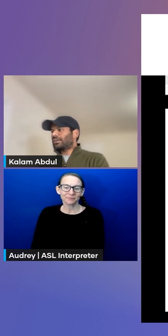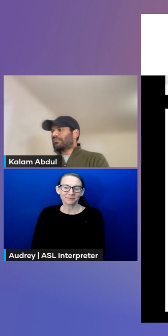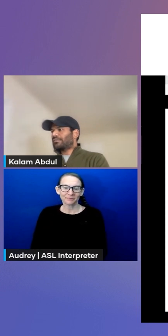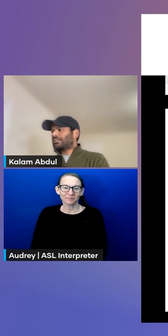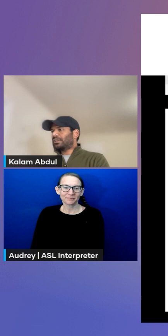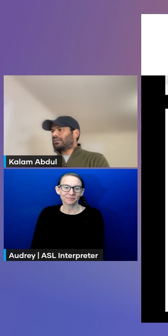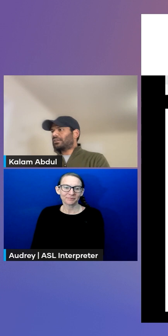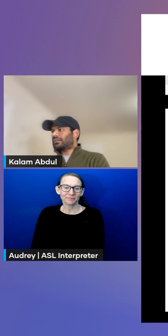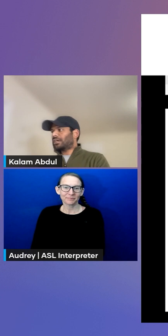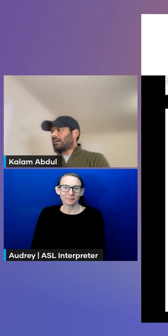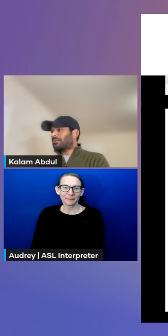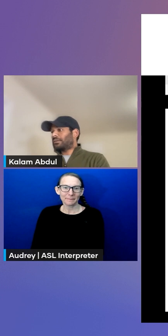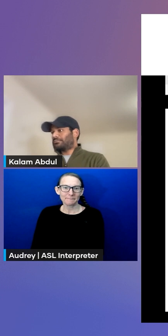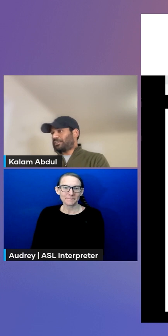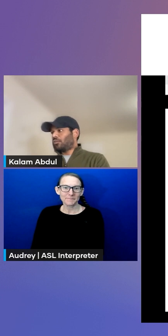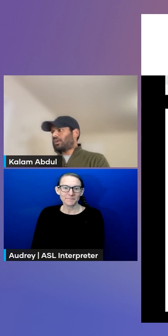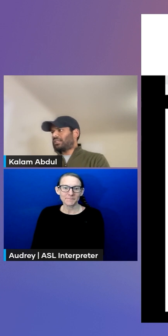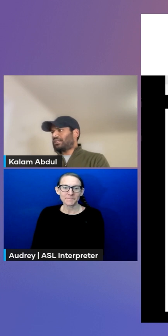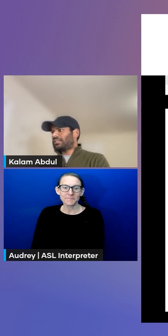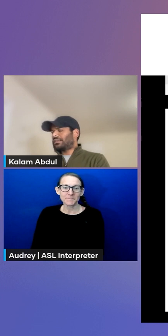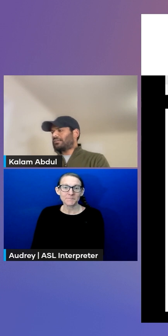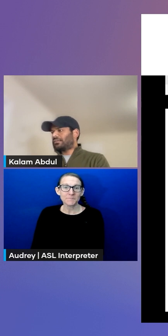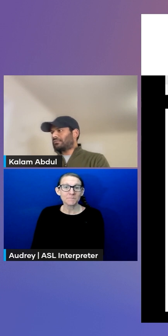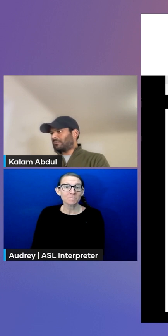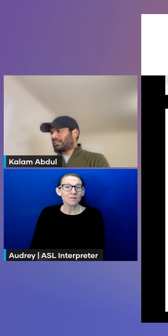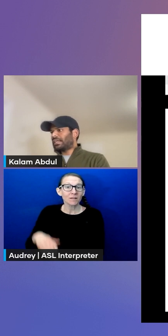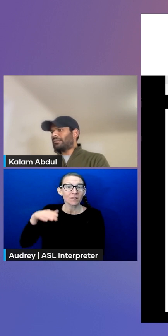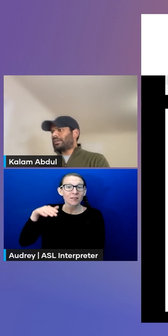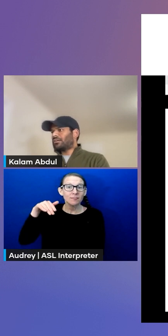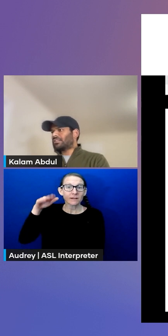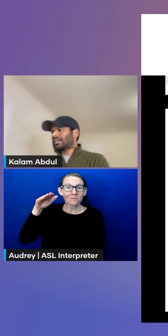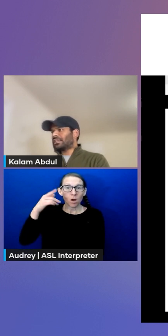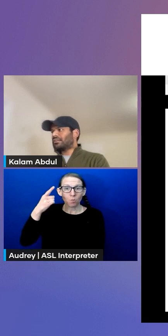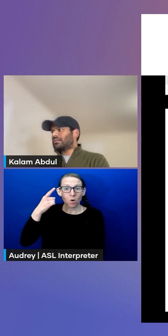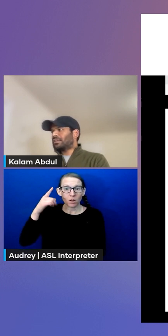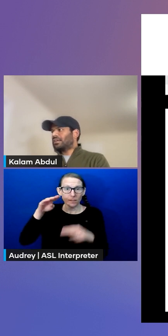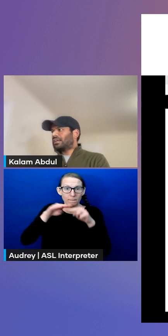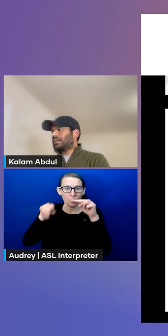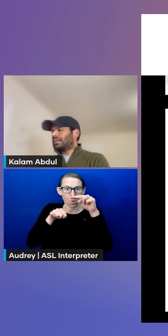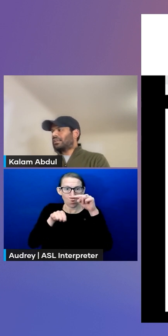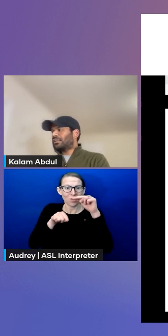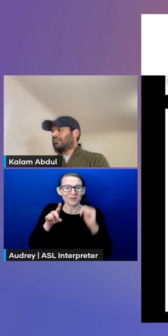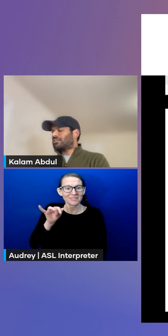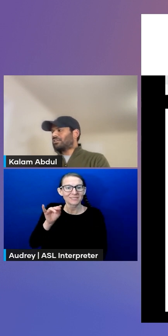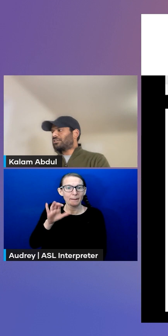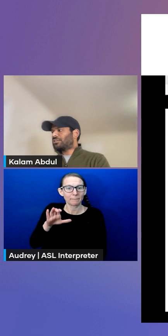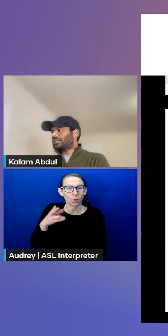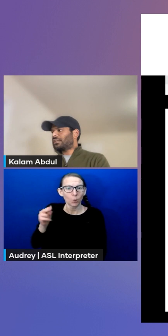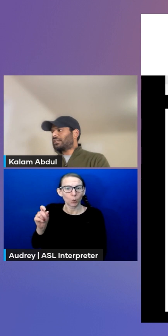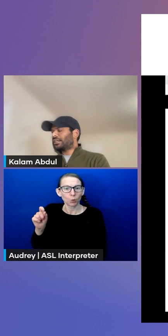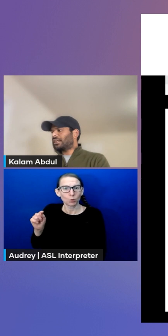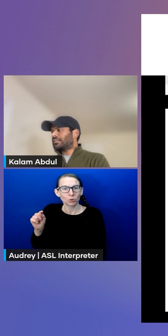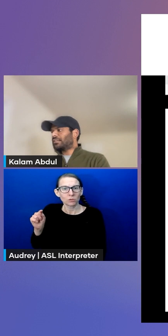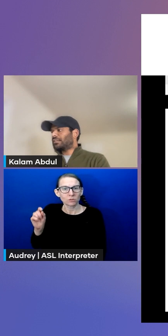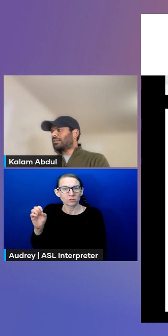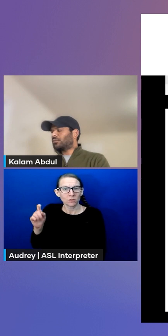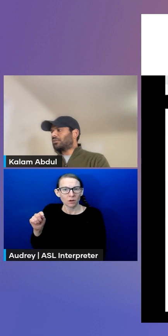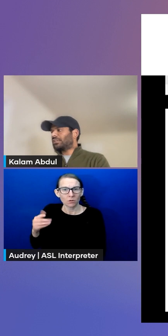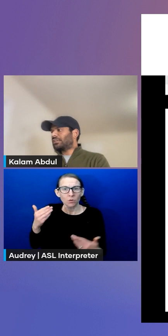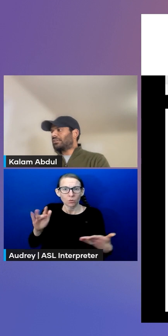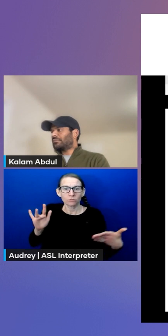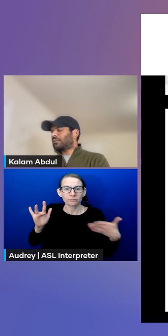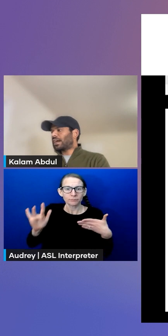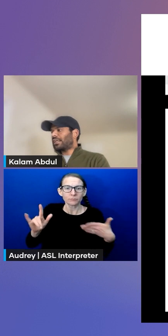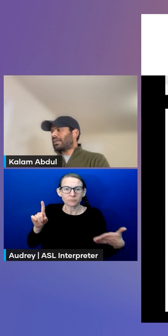So the very top, the below one is the one with the dynamic host set, and once you hit on connect, it